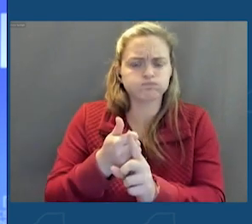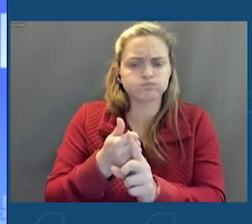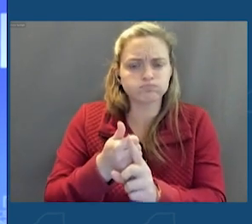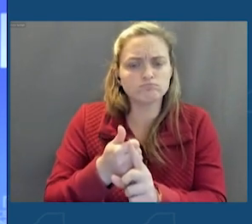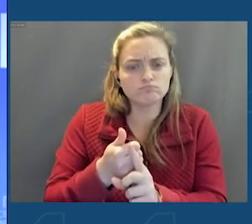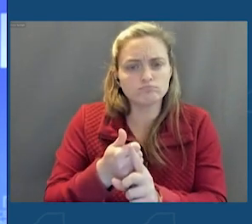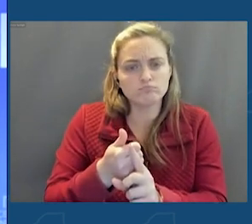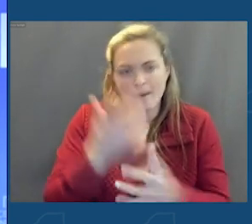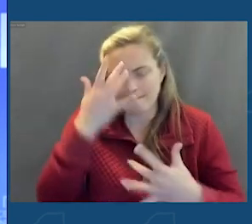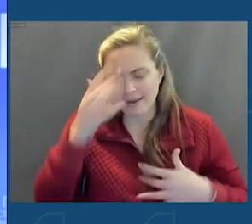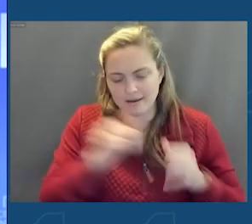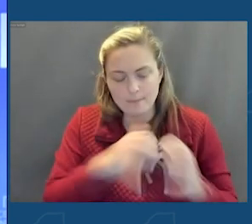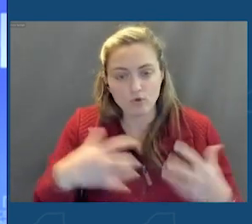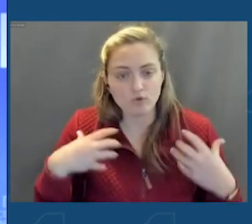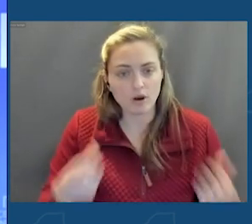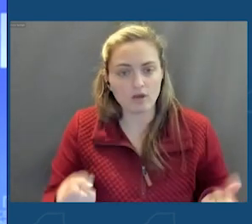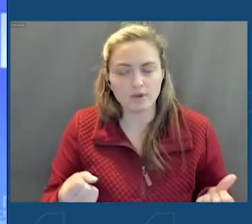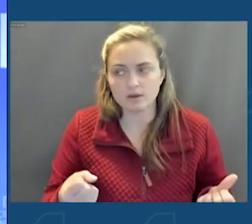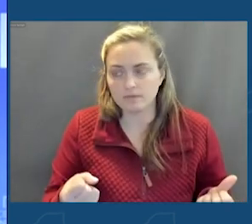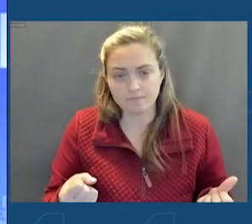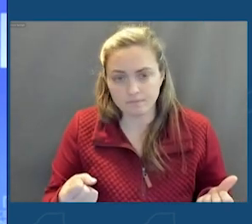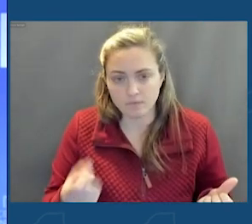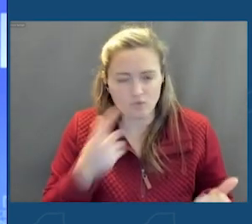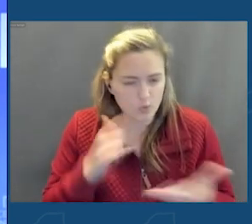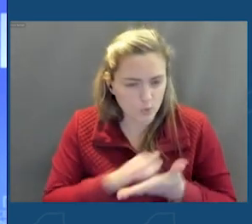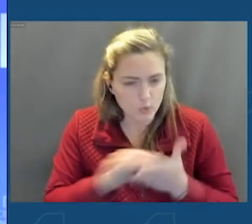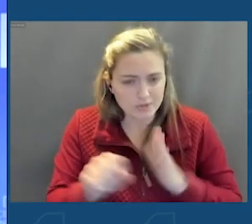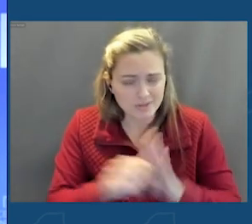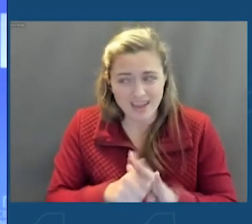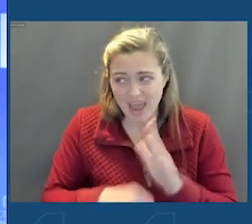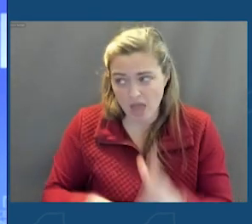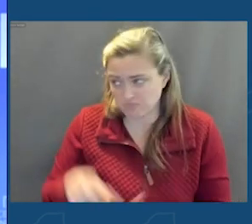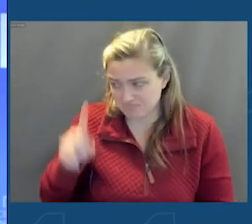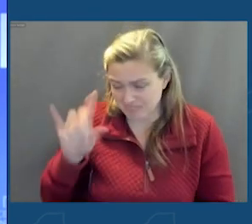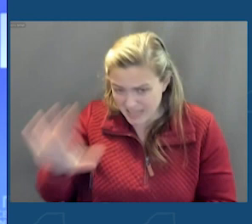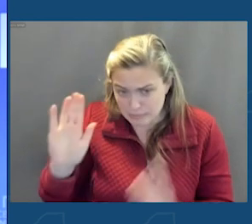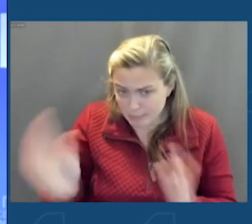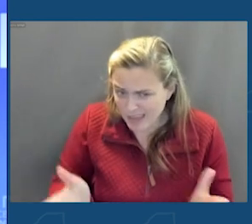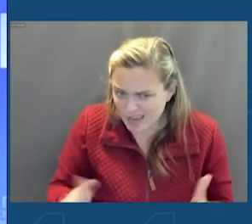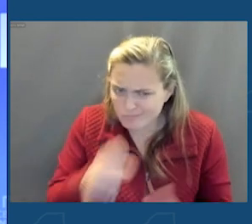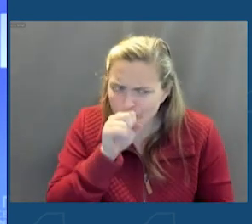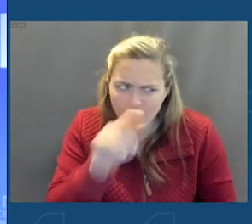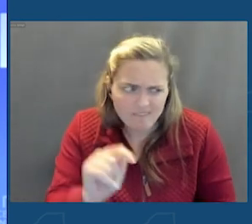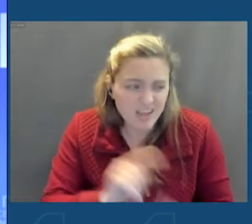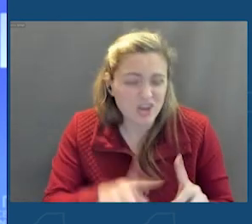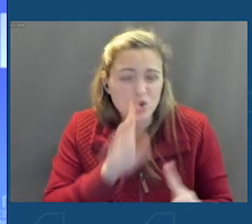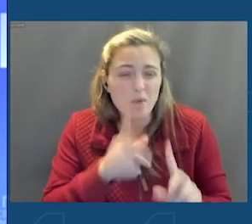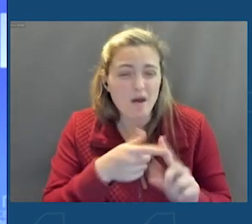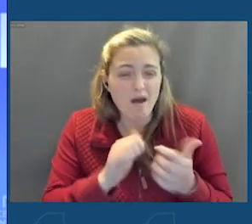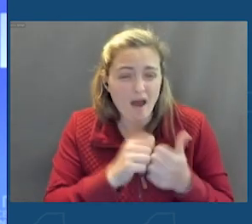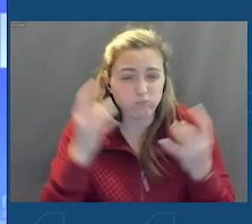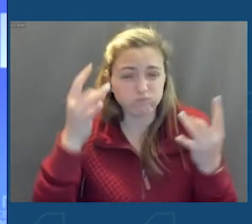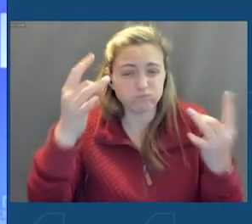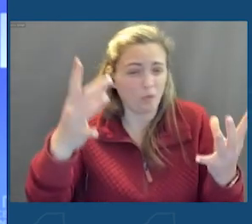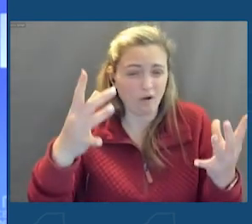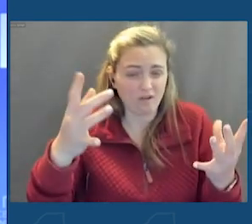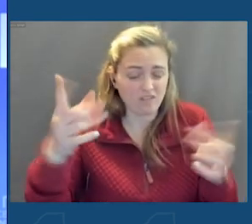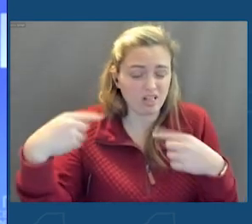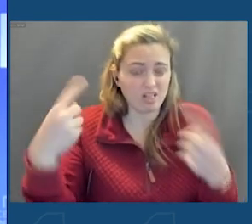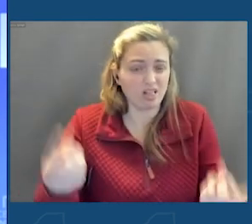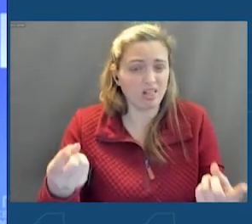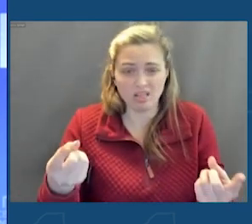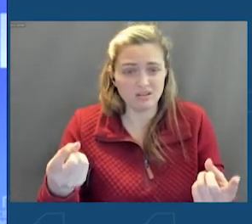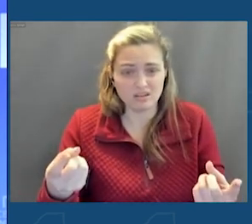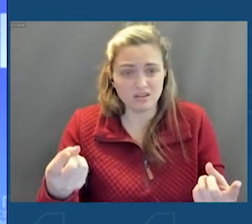Now, what can you not love about President Biden's plan? I mean, it's extraordinary. And when you talk about how bad it was during the pandemic, just remember, it was the pandemic